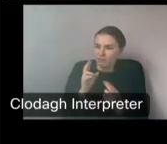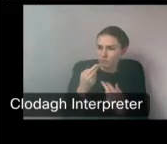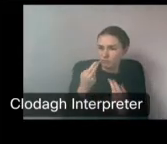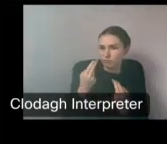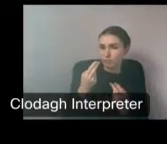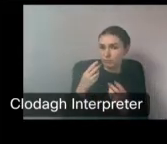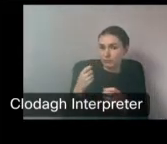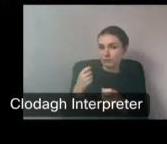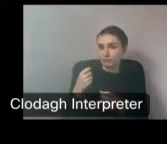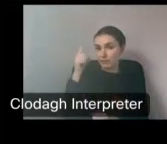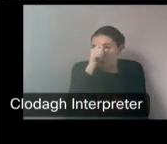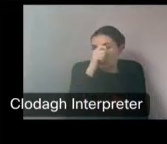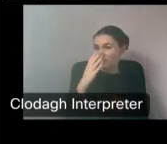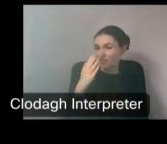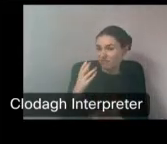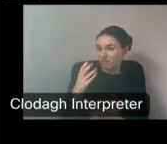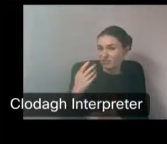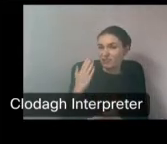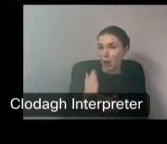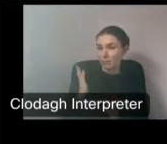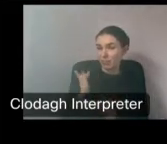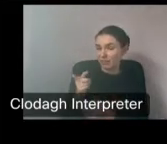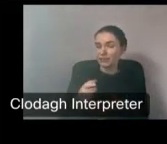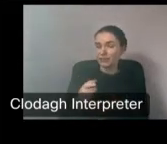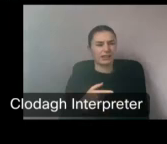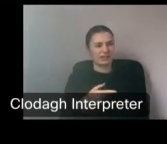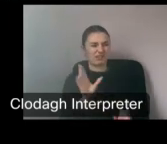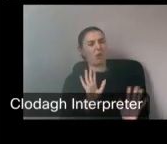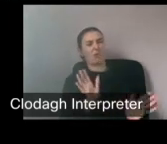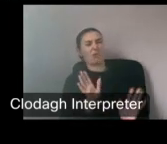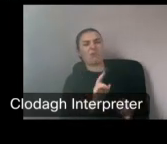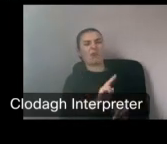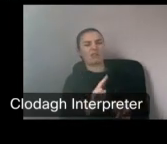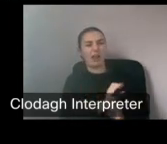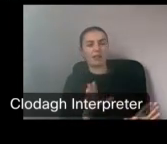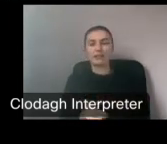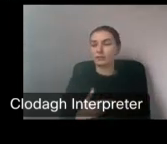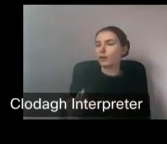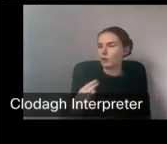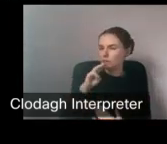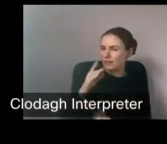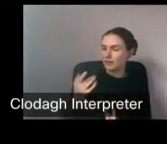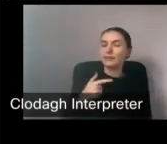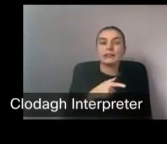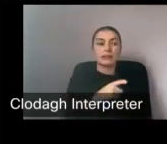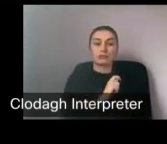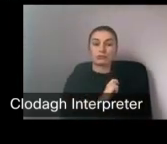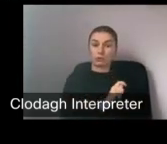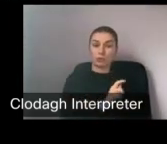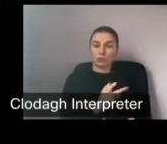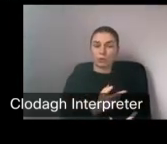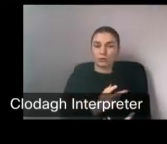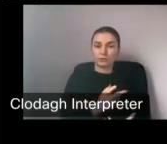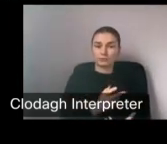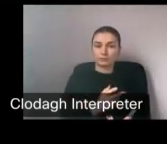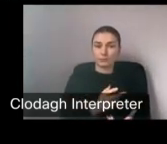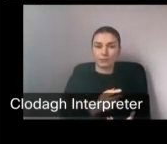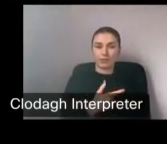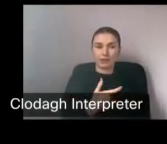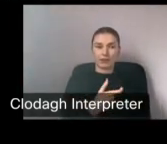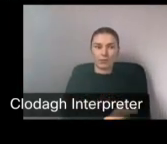off? And he said, no, it's not at all. And they said, but what do you mean by that? He said, and this is true, actually coming off heroin, it only